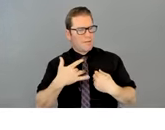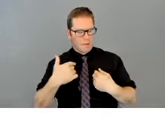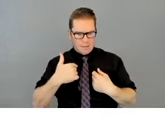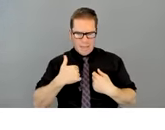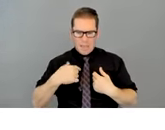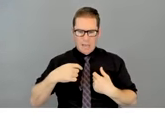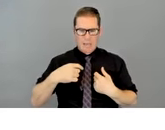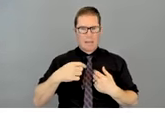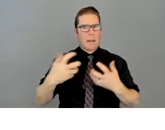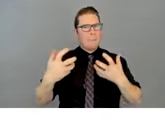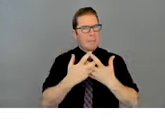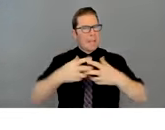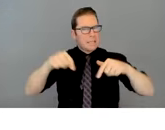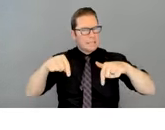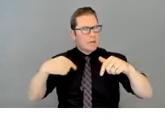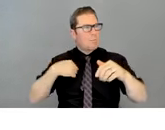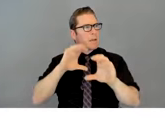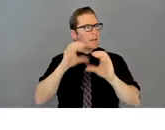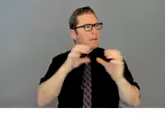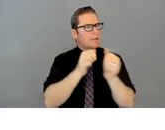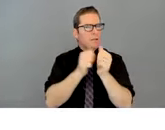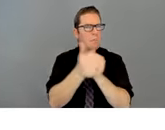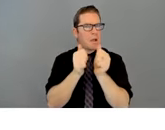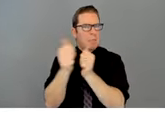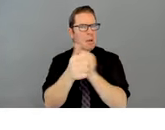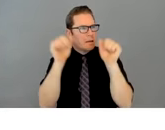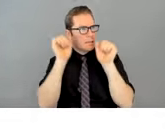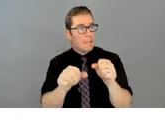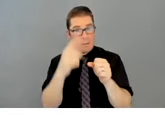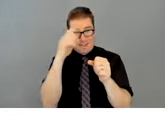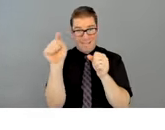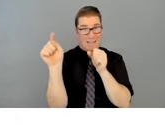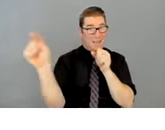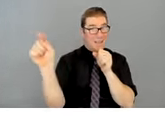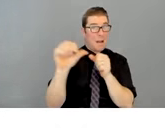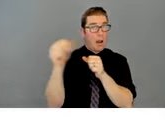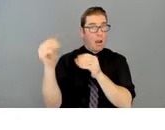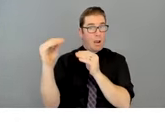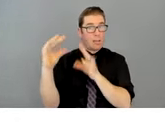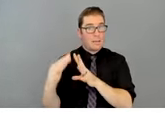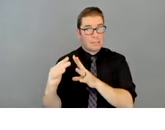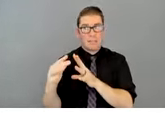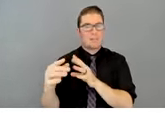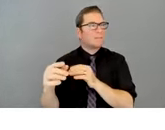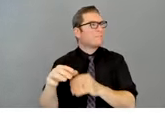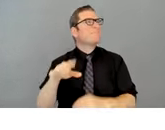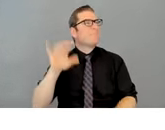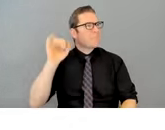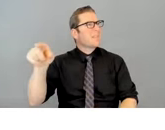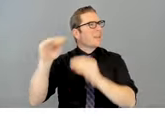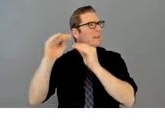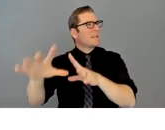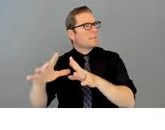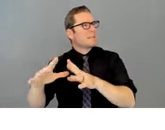pass all of her classes. Because that instructor, she said, on a regular basis,